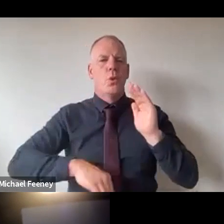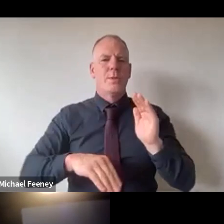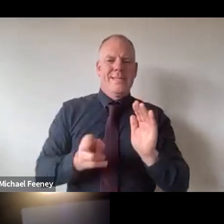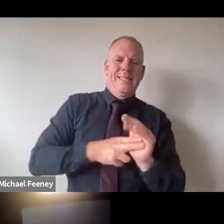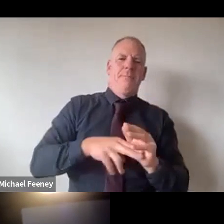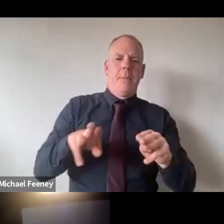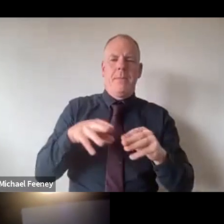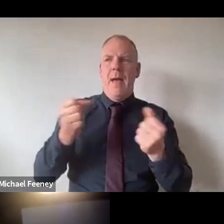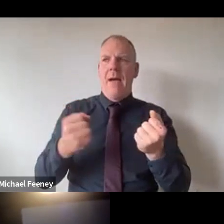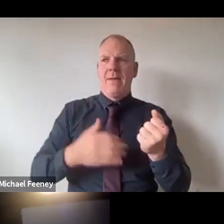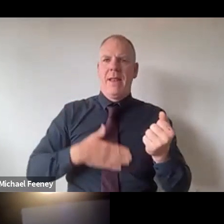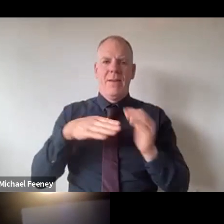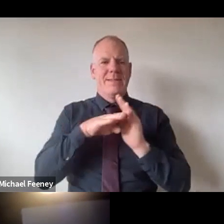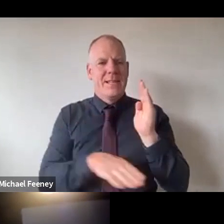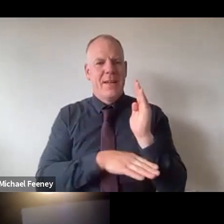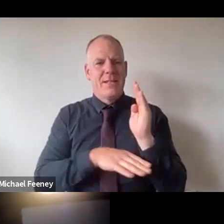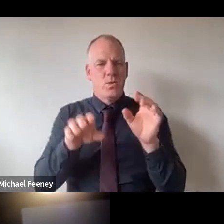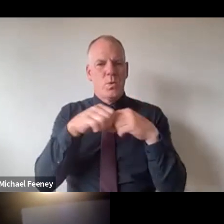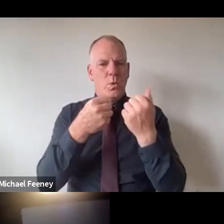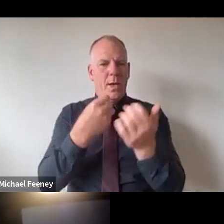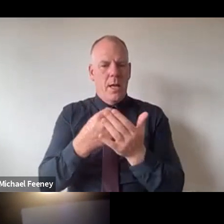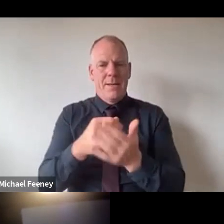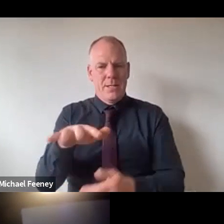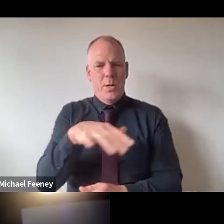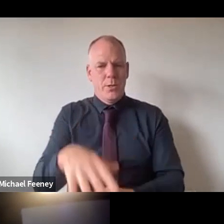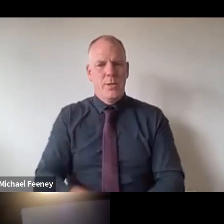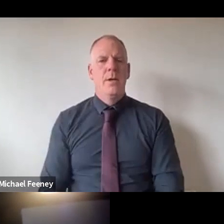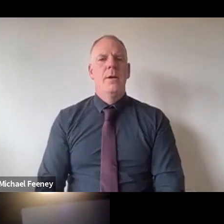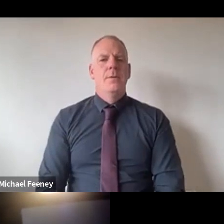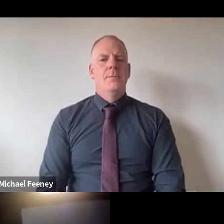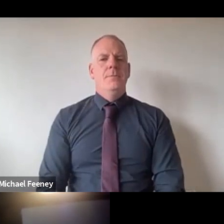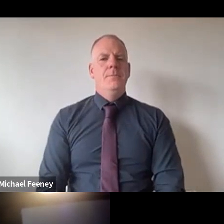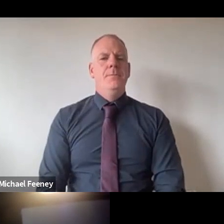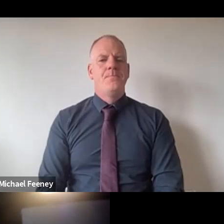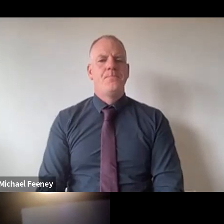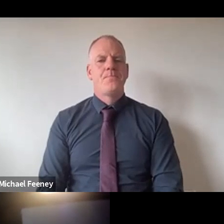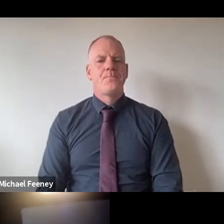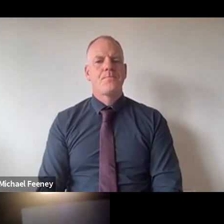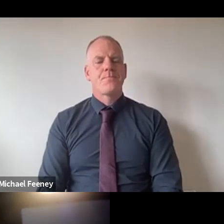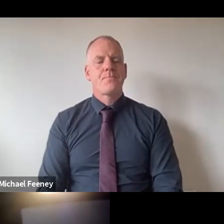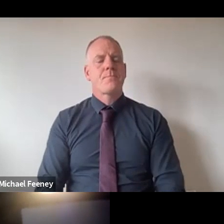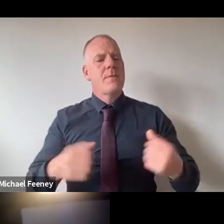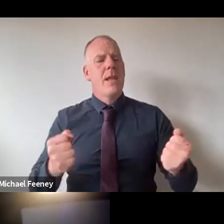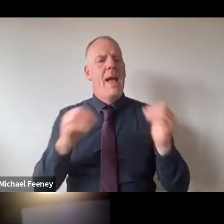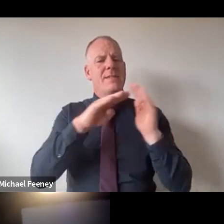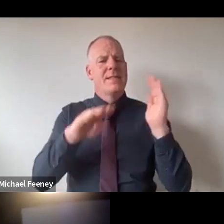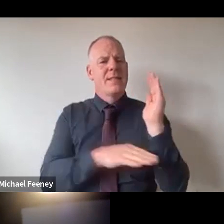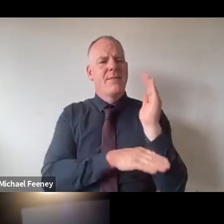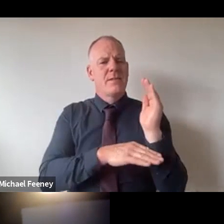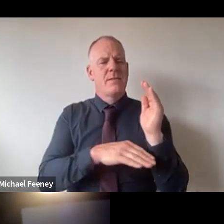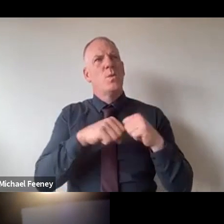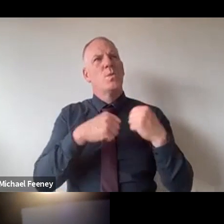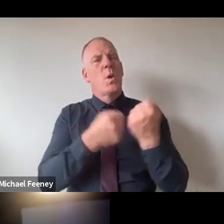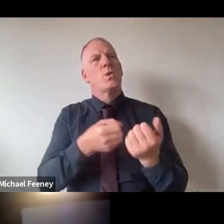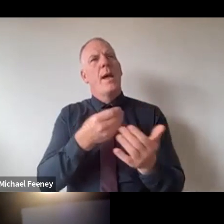in disadvantaged socioeconomic status. Introducing a disadvantaged socioeconomic status ground is